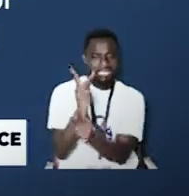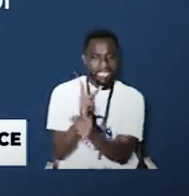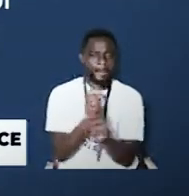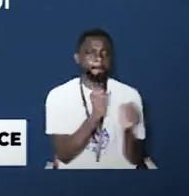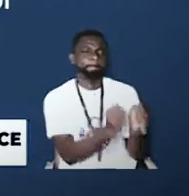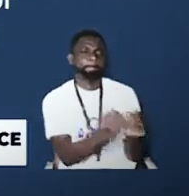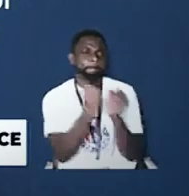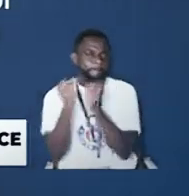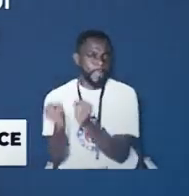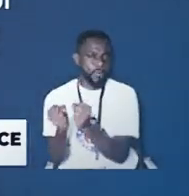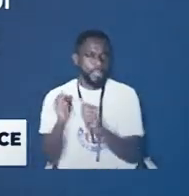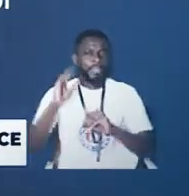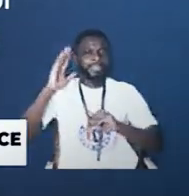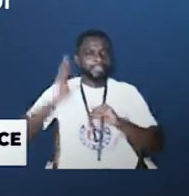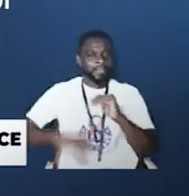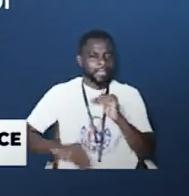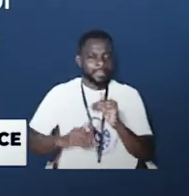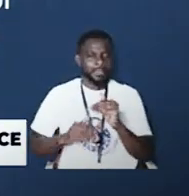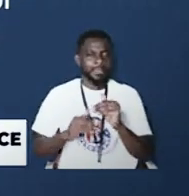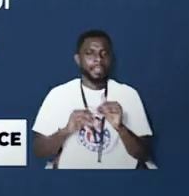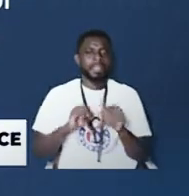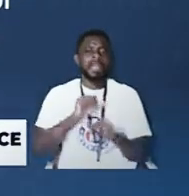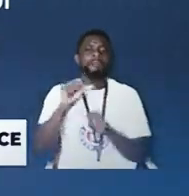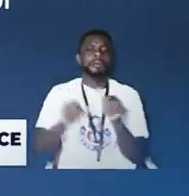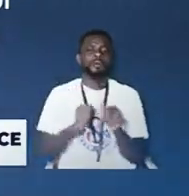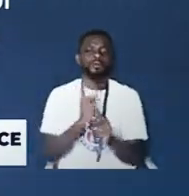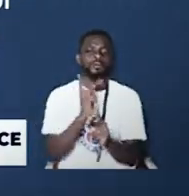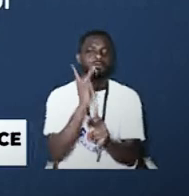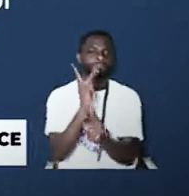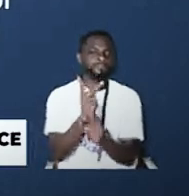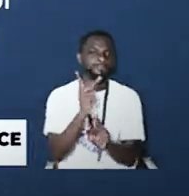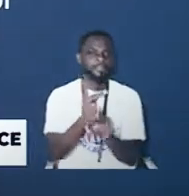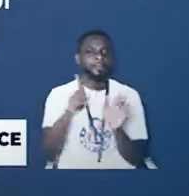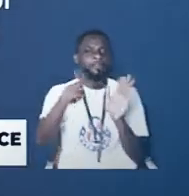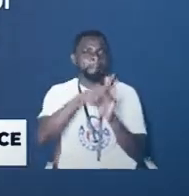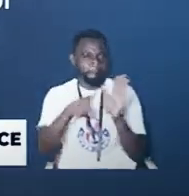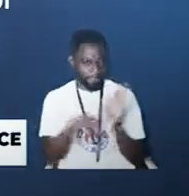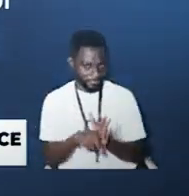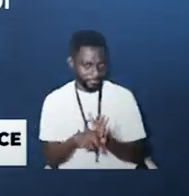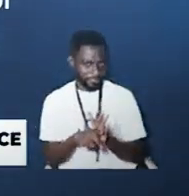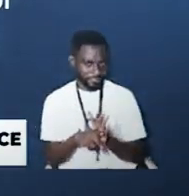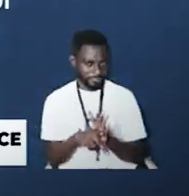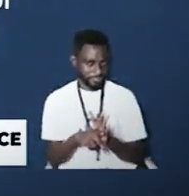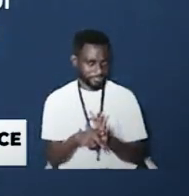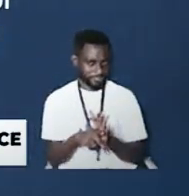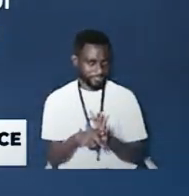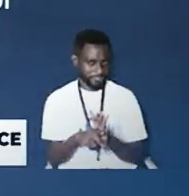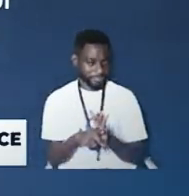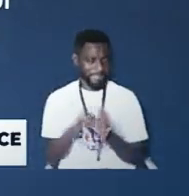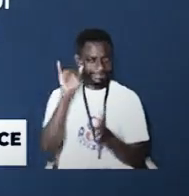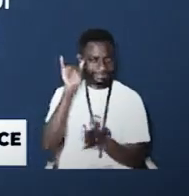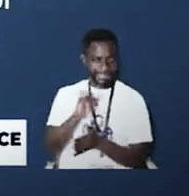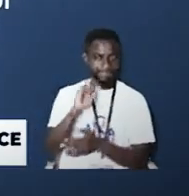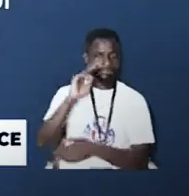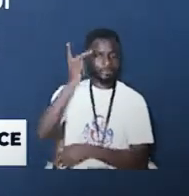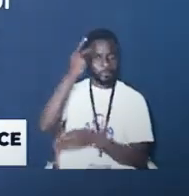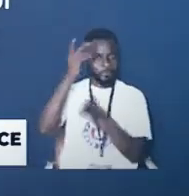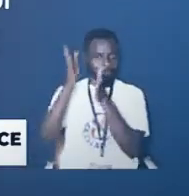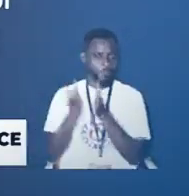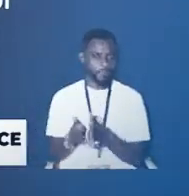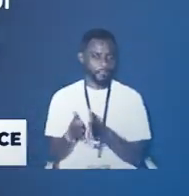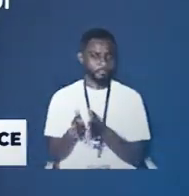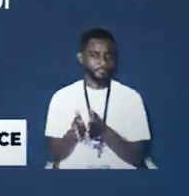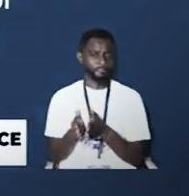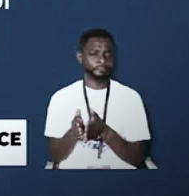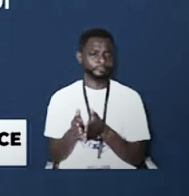than about maintaining principles. Yeah. That is a politician. So we